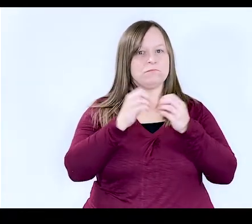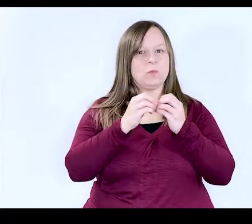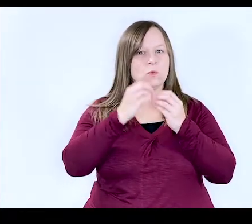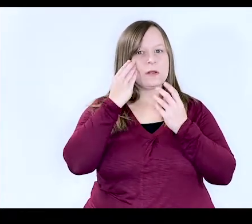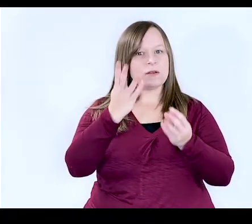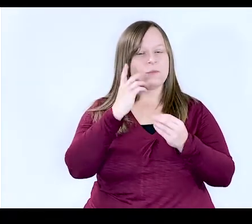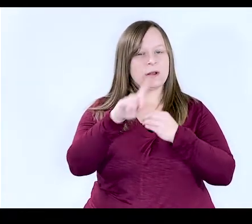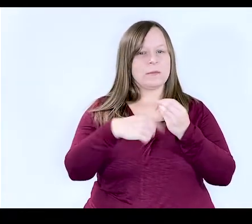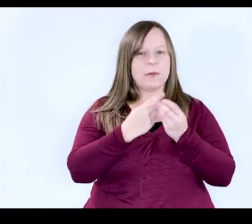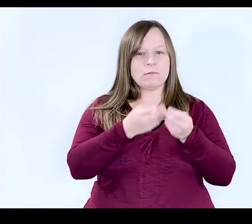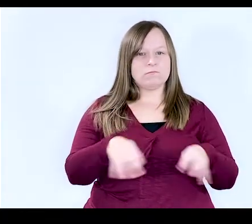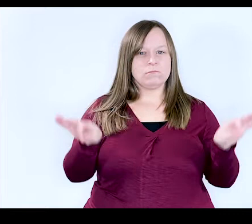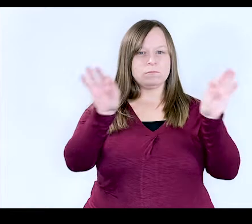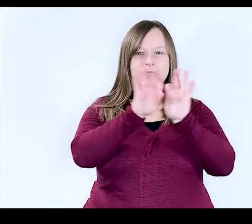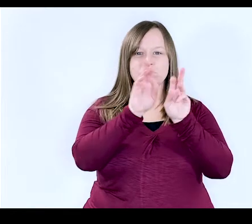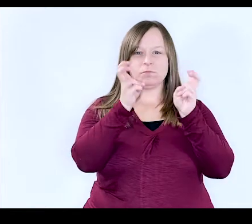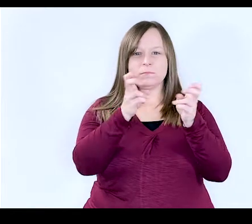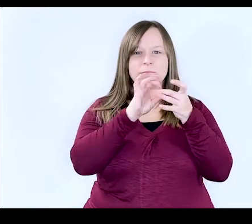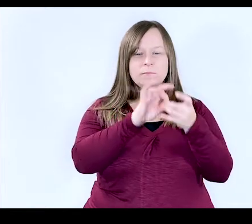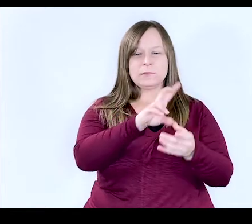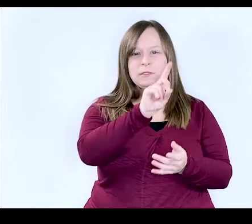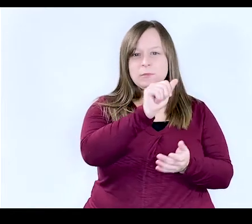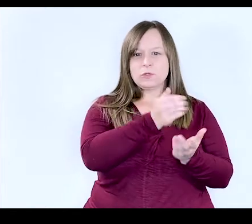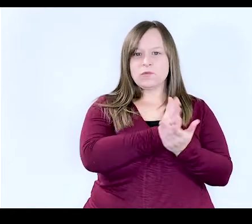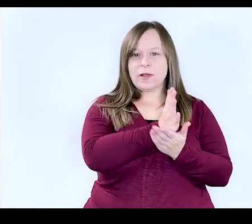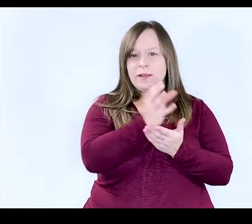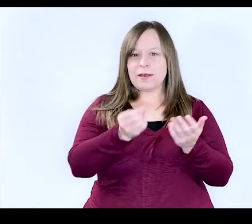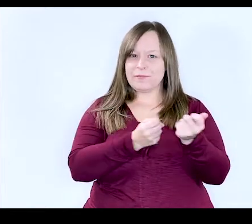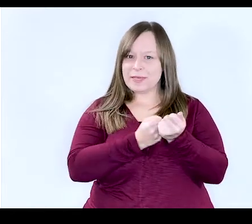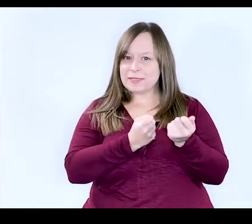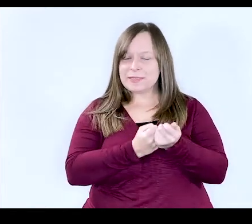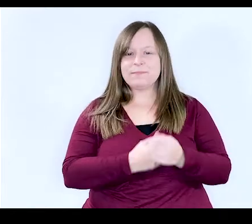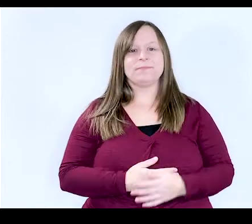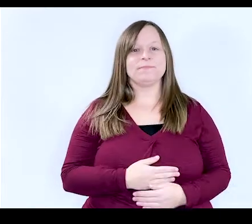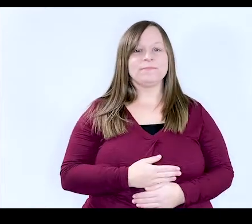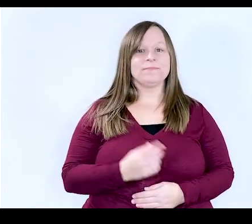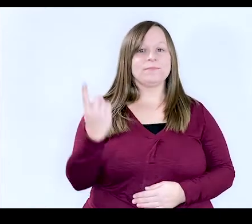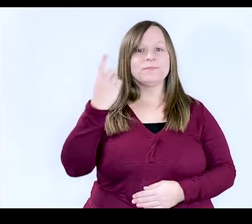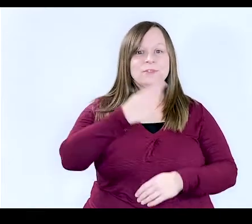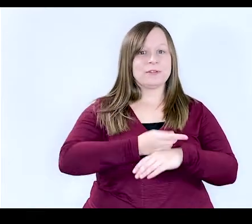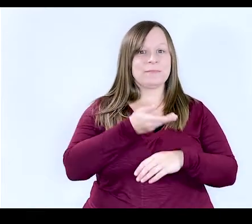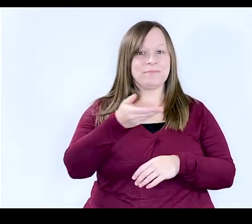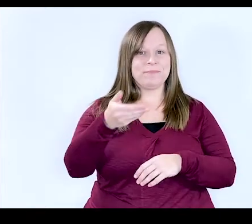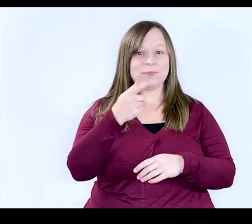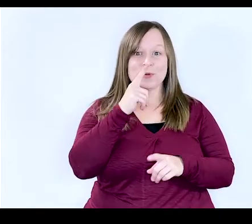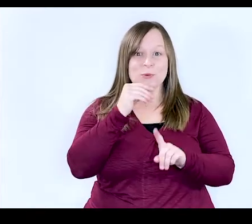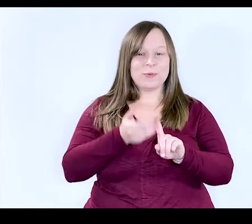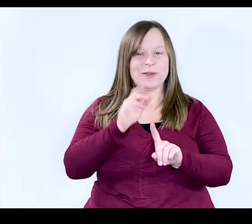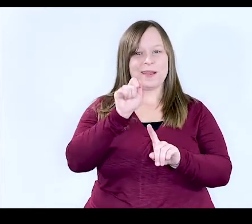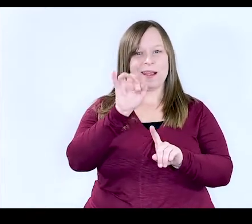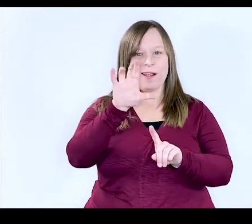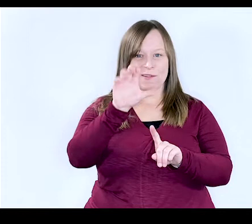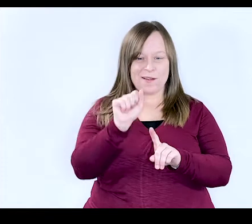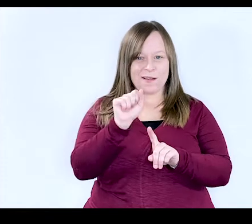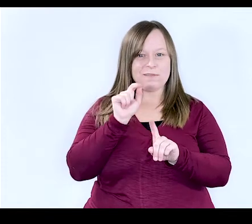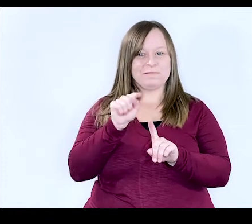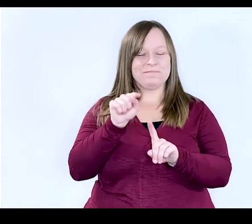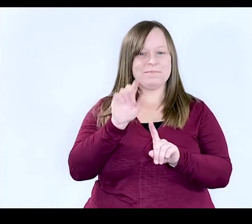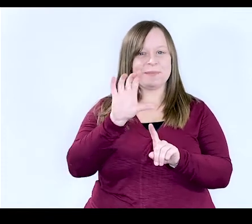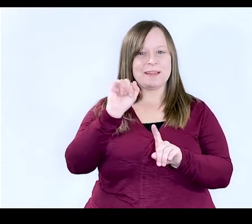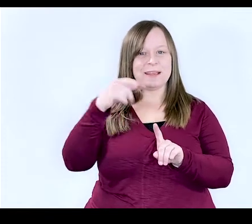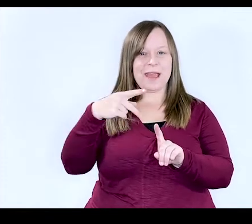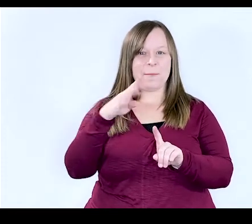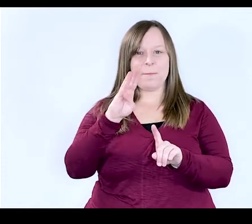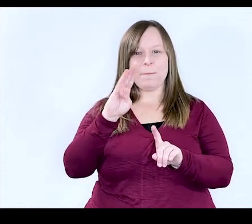bring you information on the most relevant topics regarding disability rights and advocacy. Today we welcome Erica Molina,